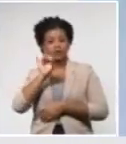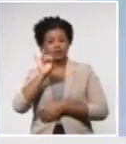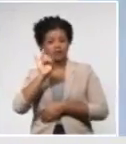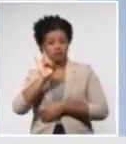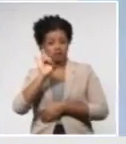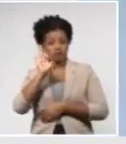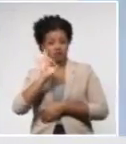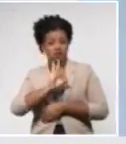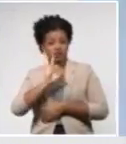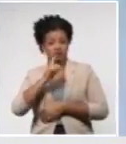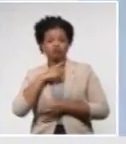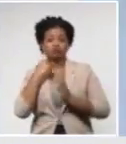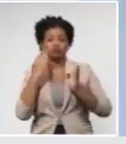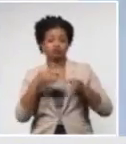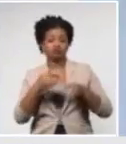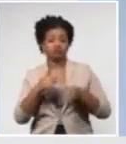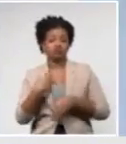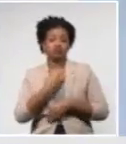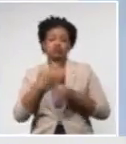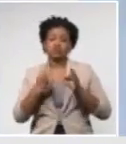Cuba of 3.7%,